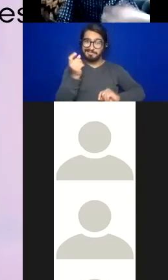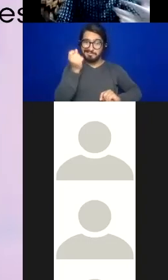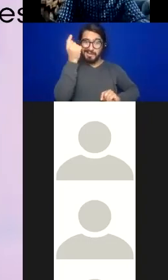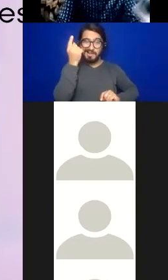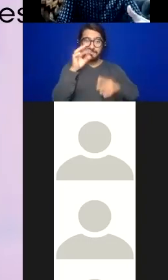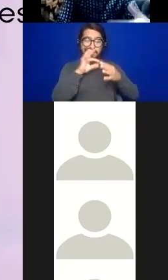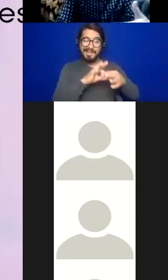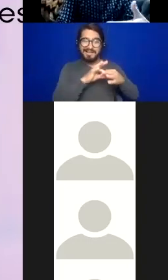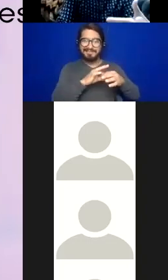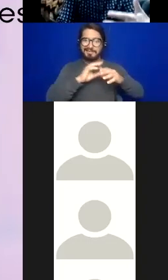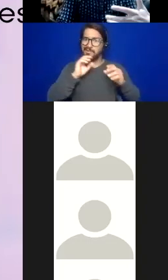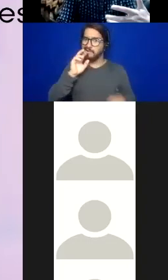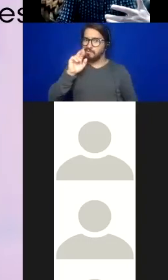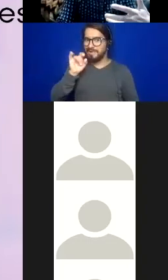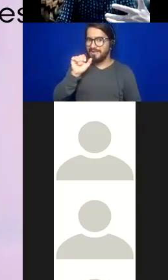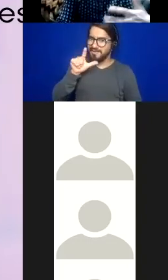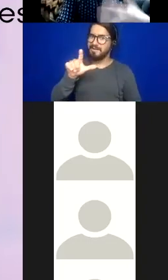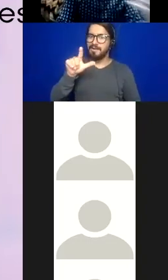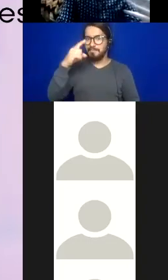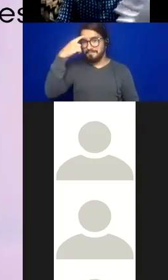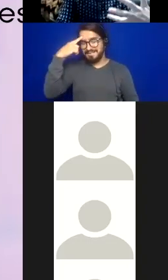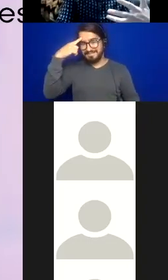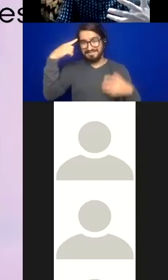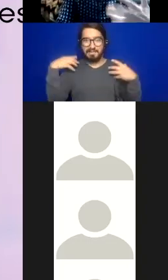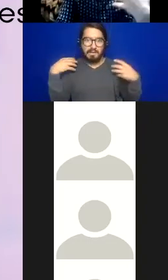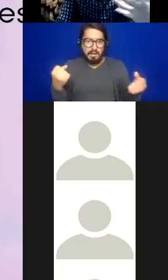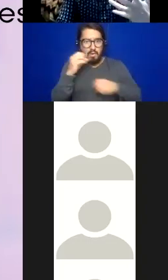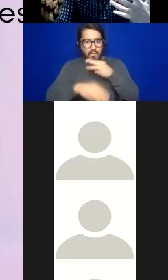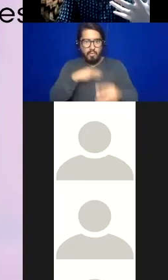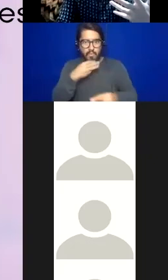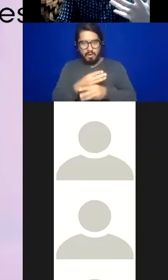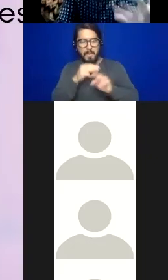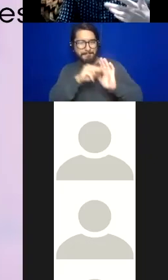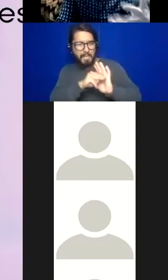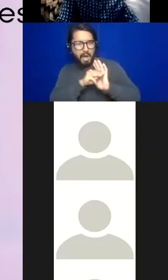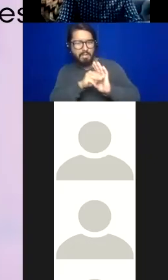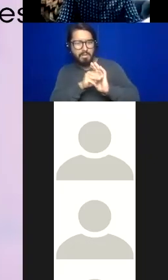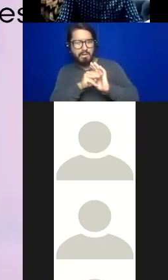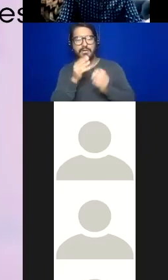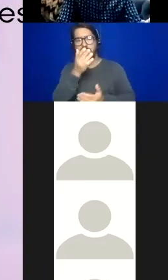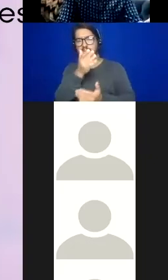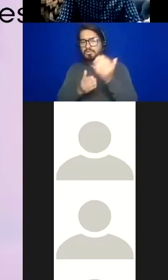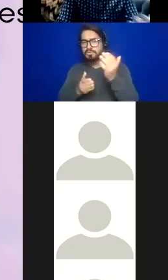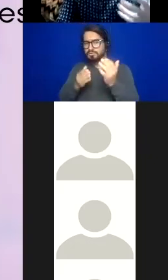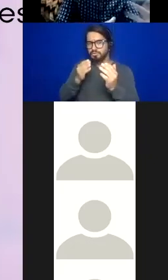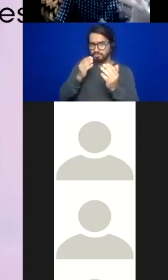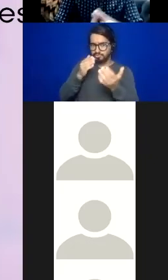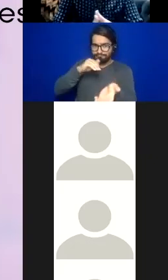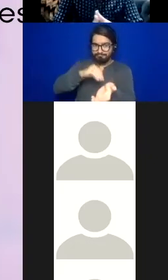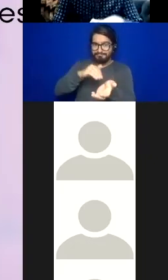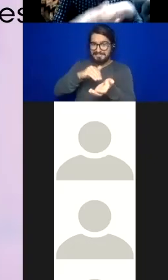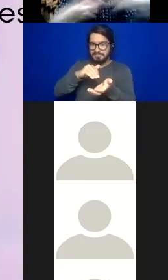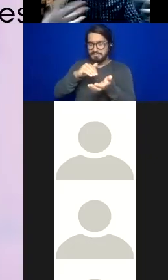health world of the medical model. So some psychiatric abolitionists say the